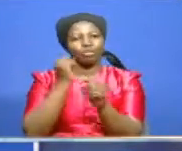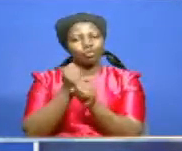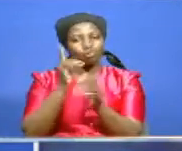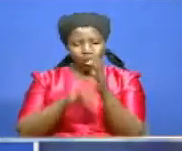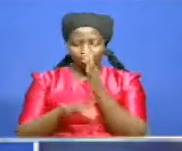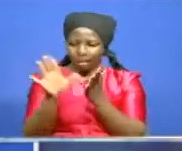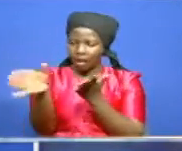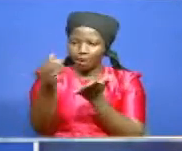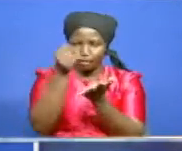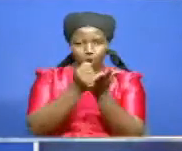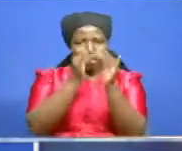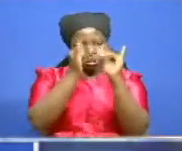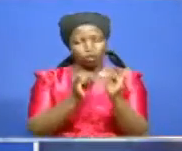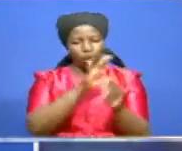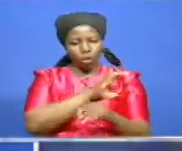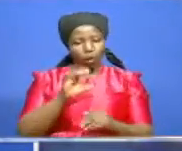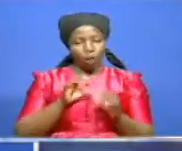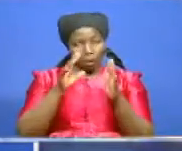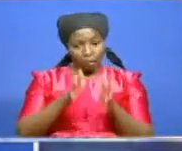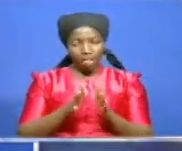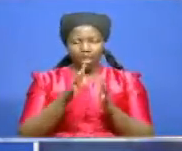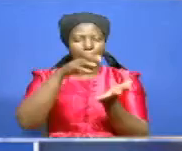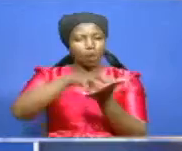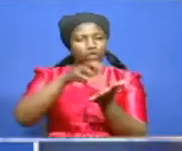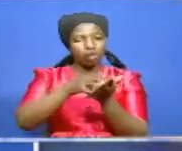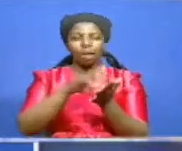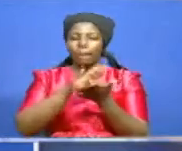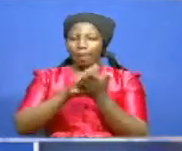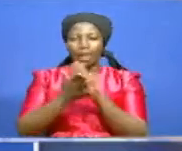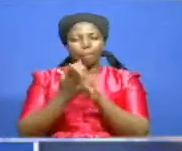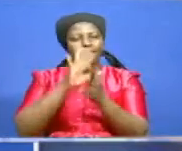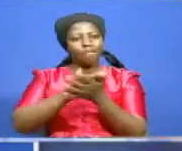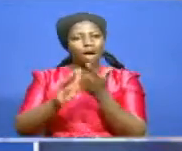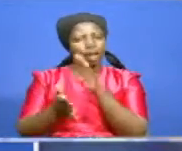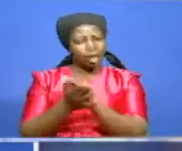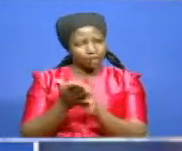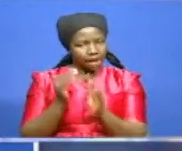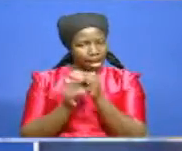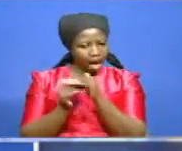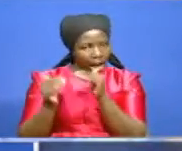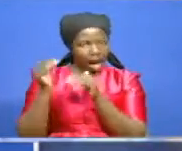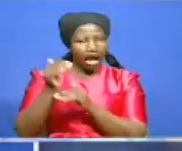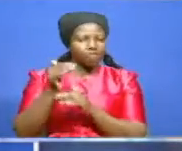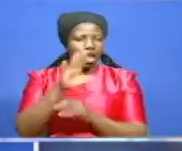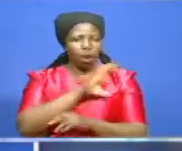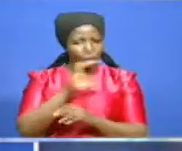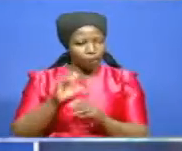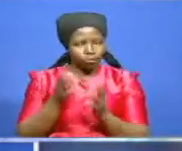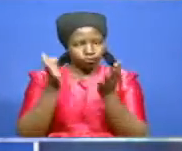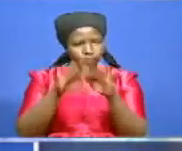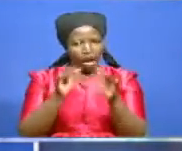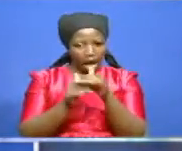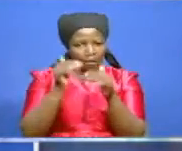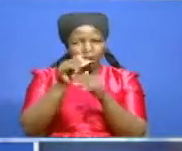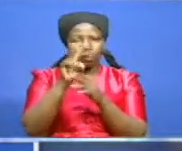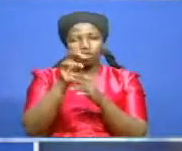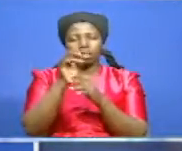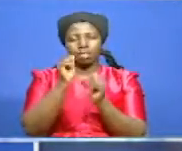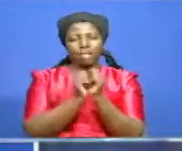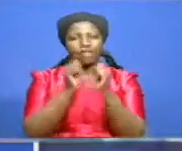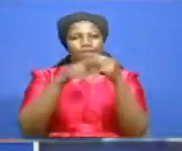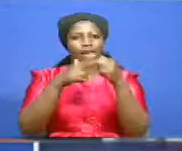the new commissioners. The positions became vacant in a fallout at the commission after the 2017 general